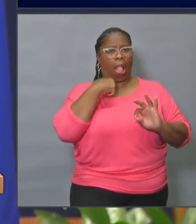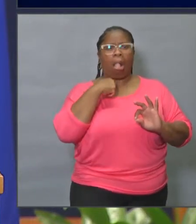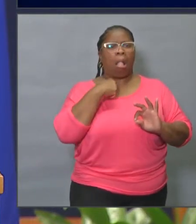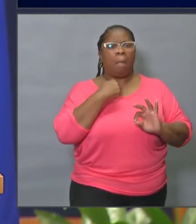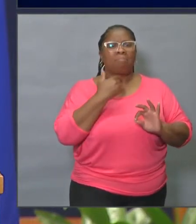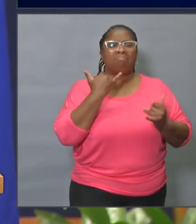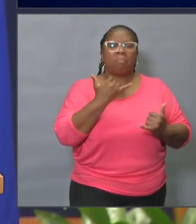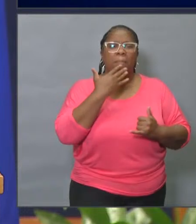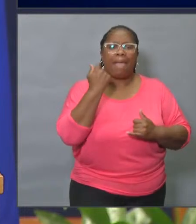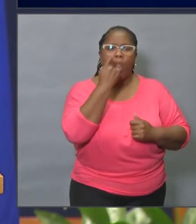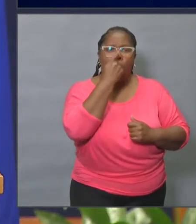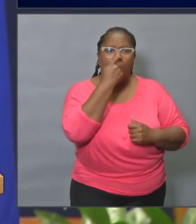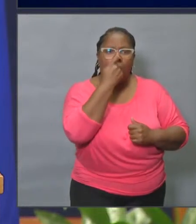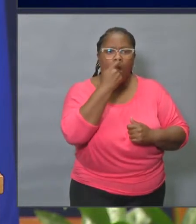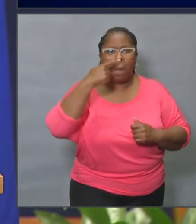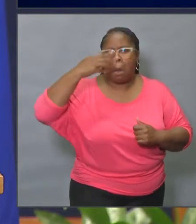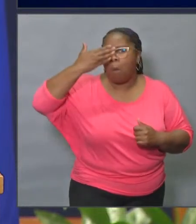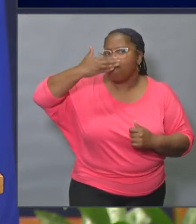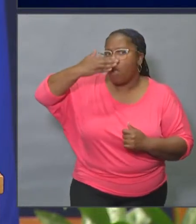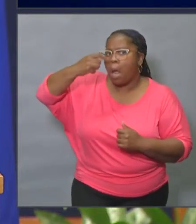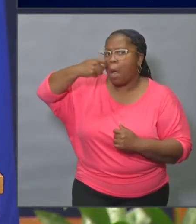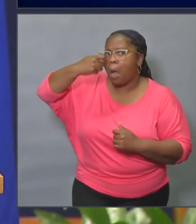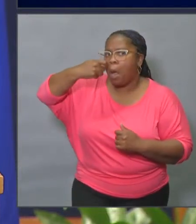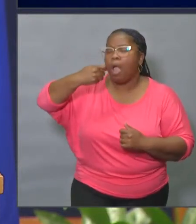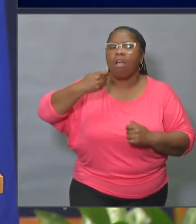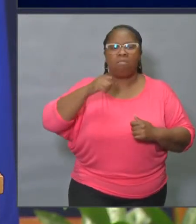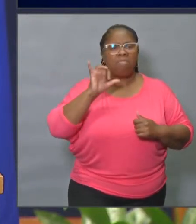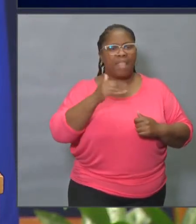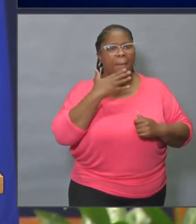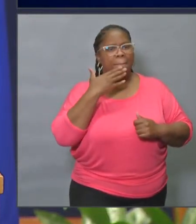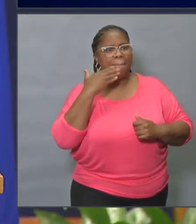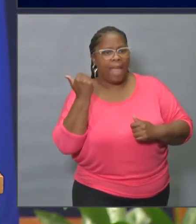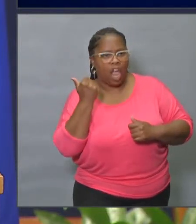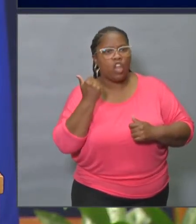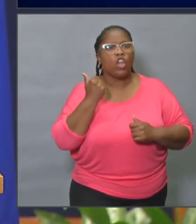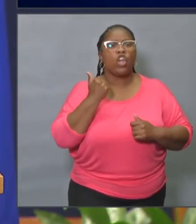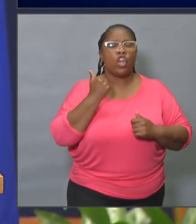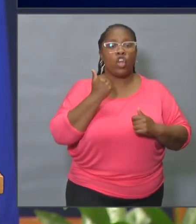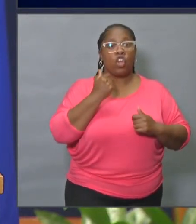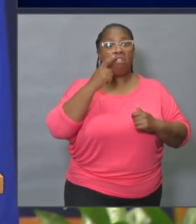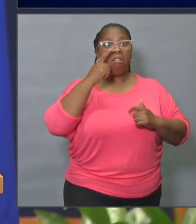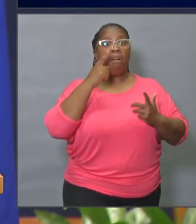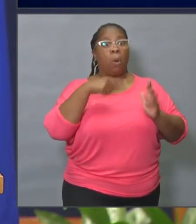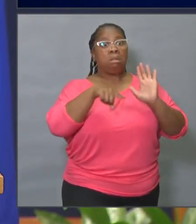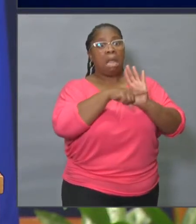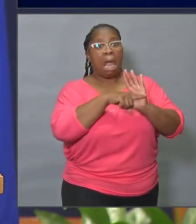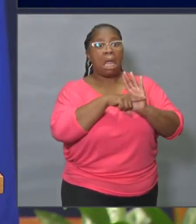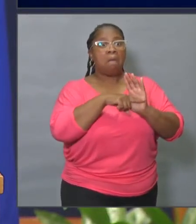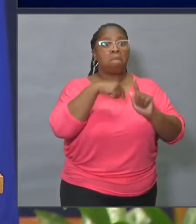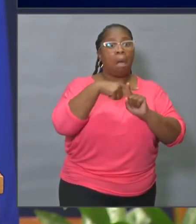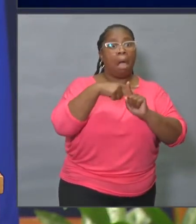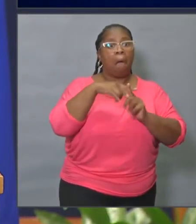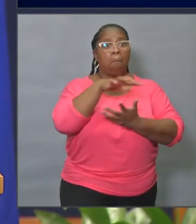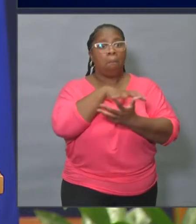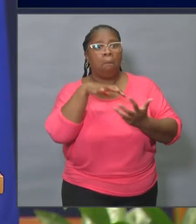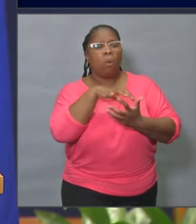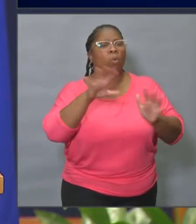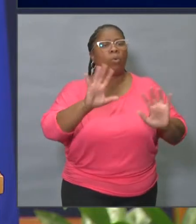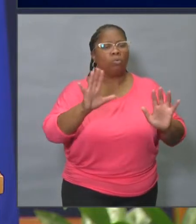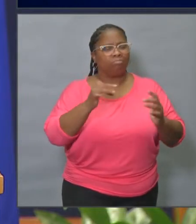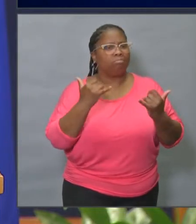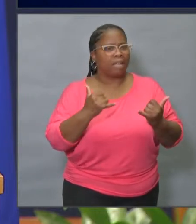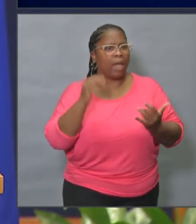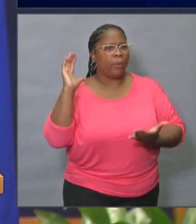better specimen collection, better sensitivity, and will lead to fewer false negative test results. This is key in